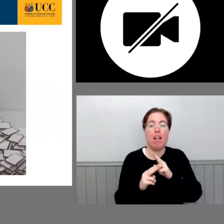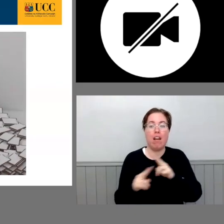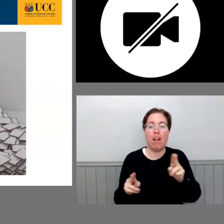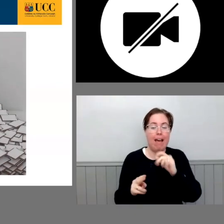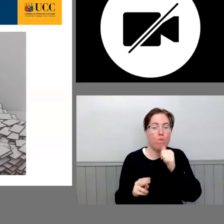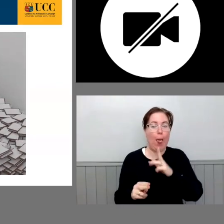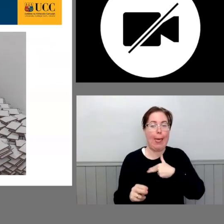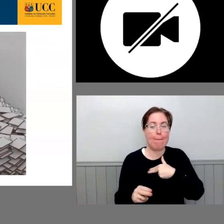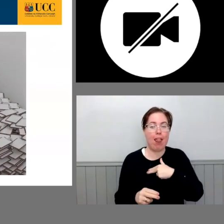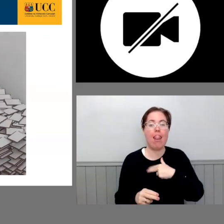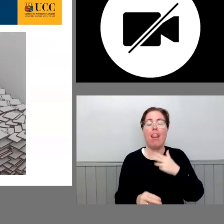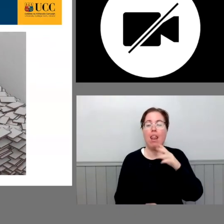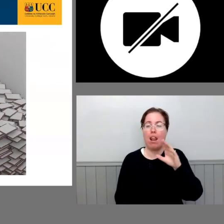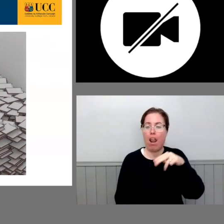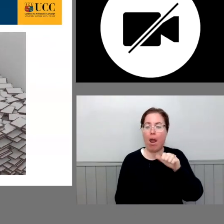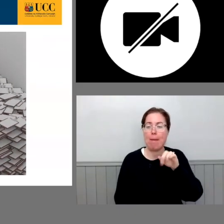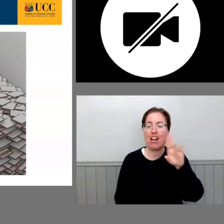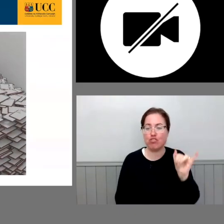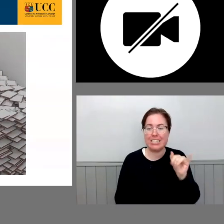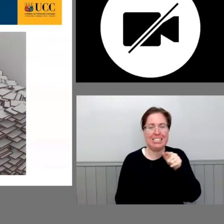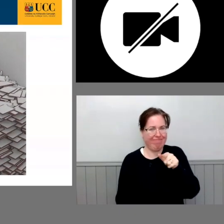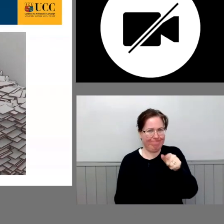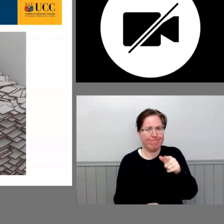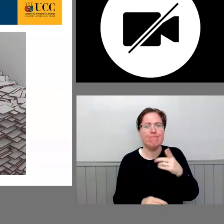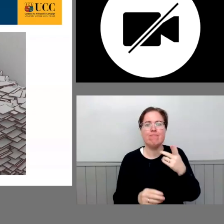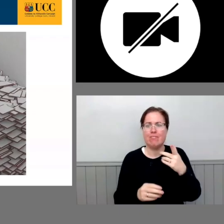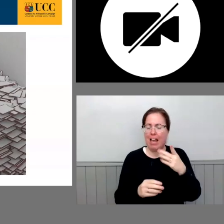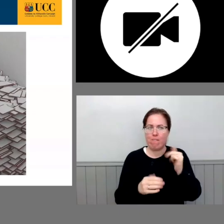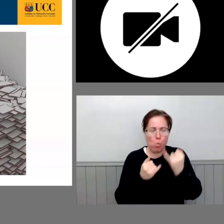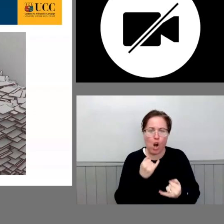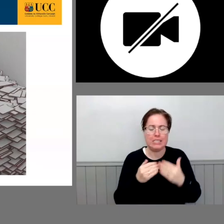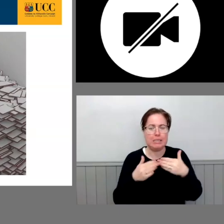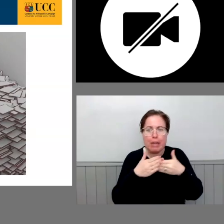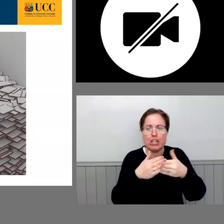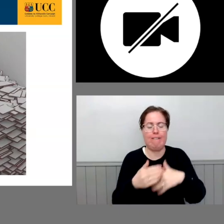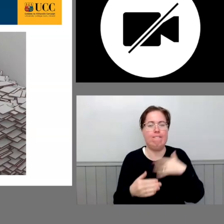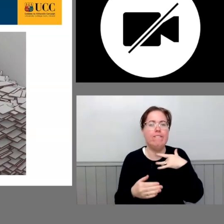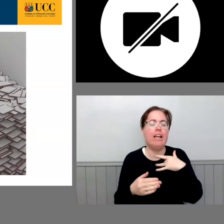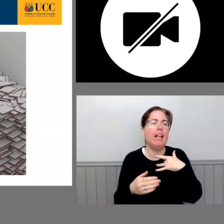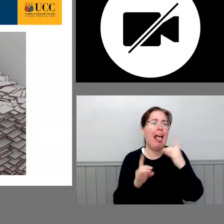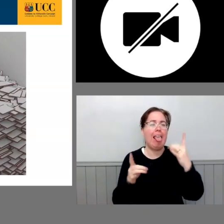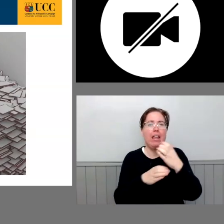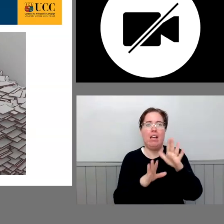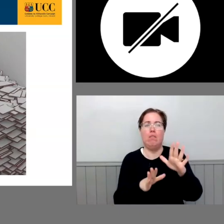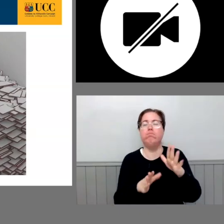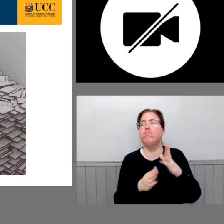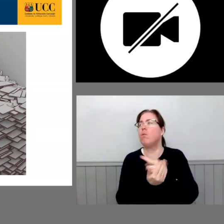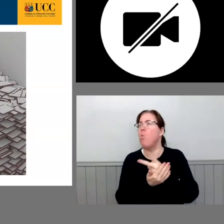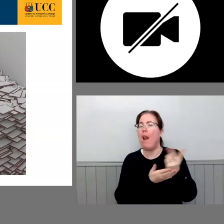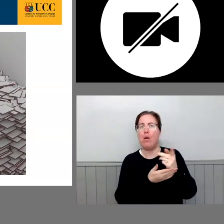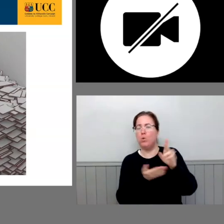people. These barriers can add up and make healthcare feel exhausting, confusing, or